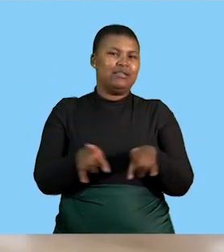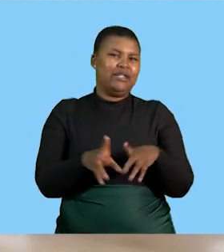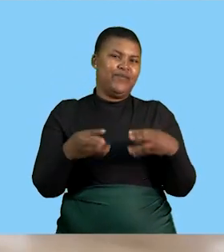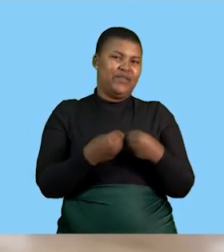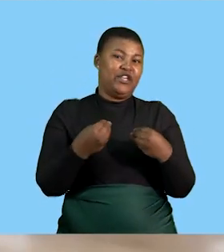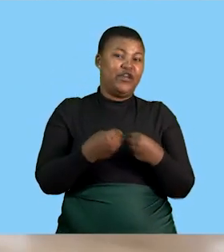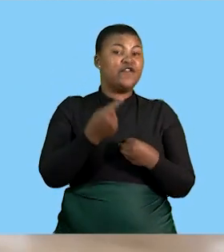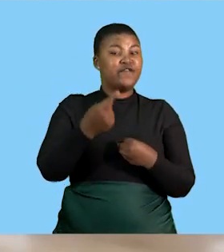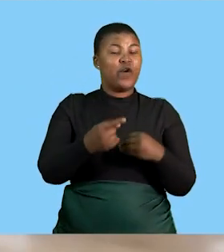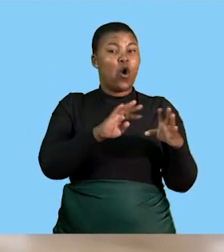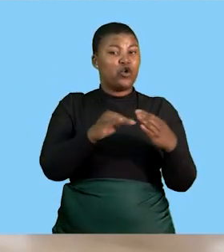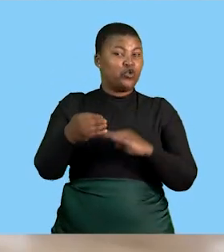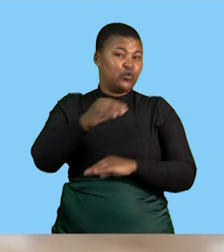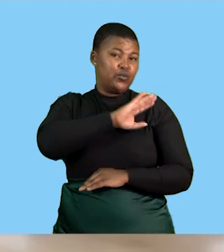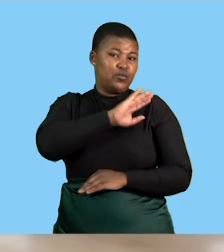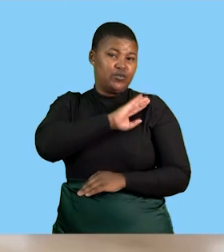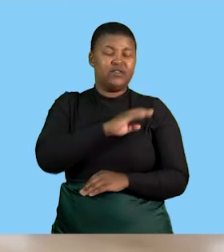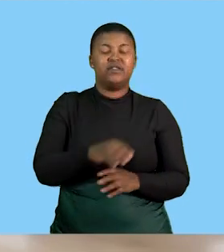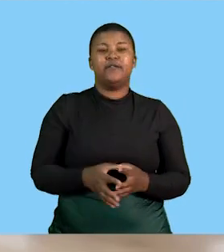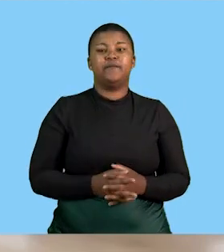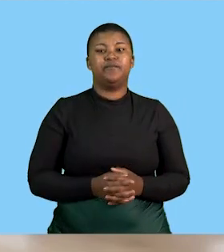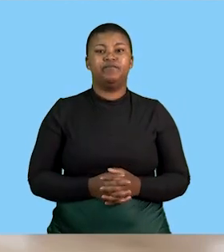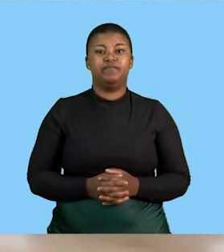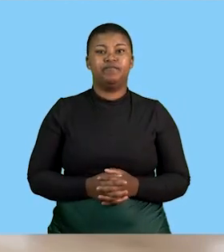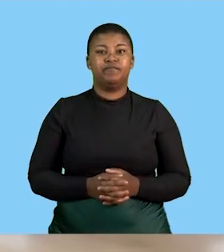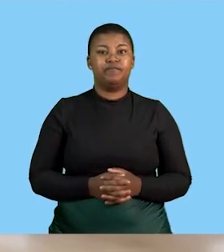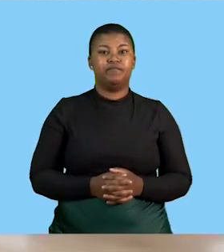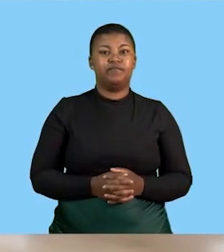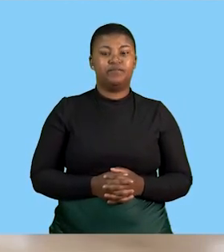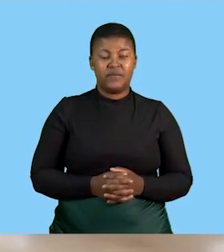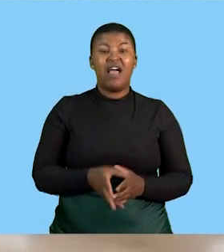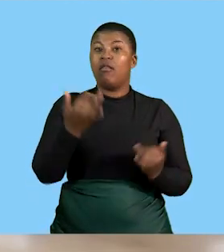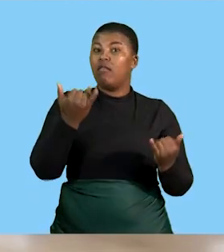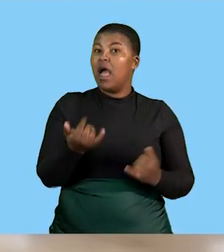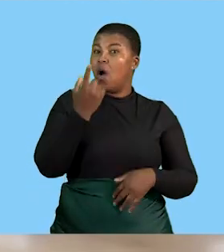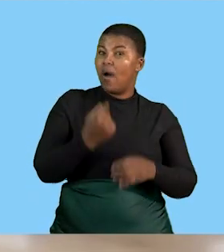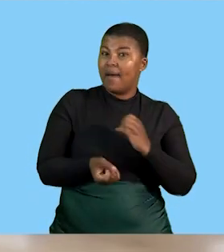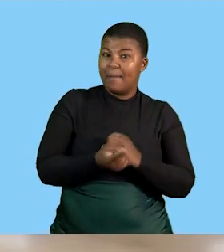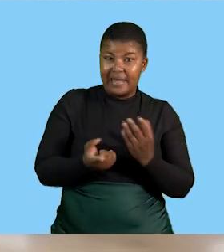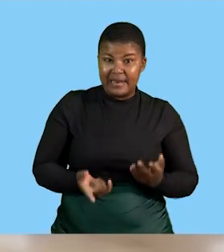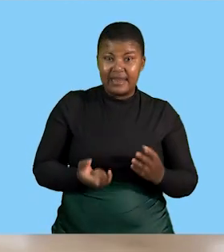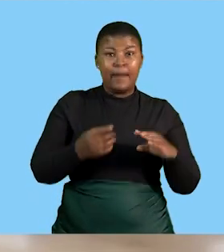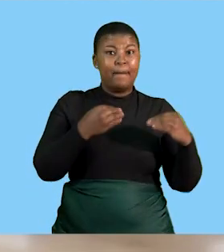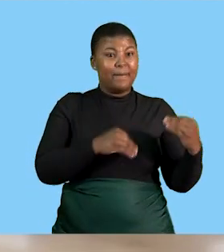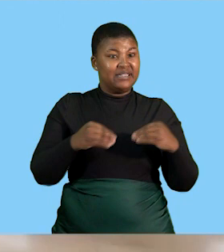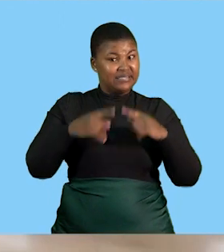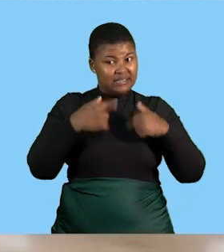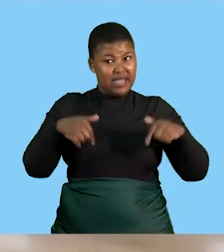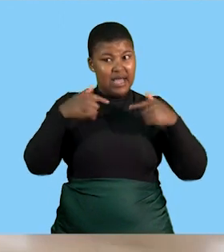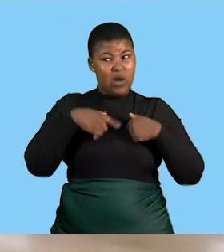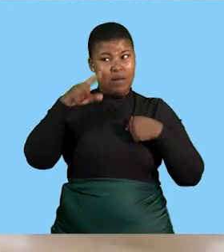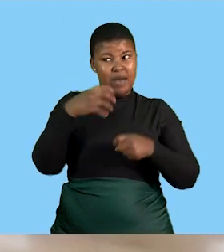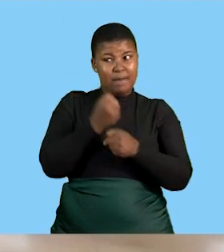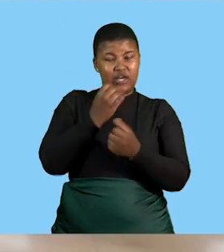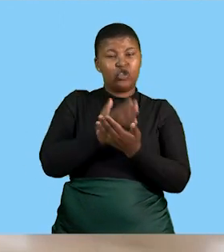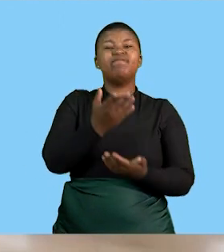of our consumers. So what happens now is our business have to react to our competitors. So